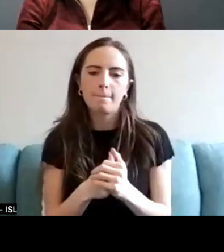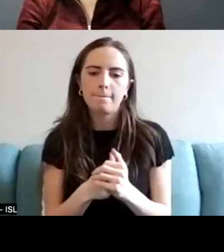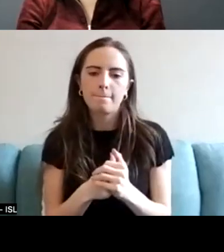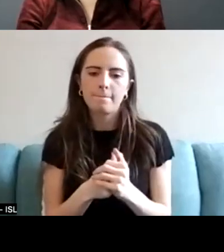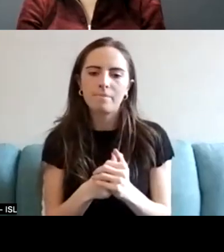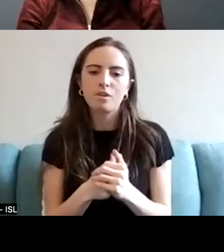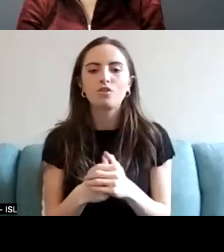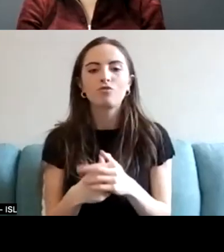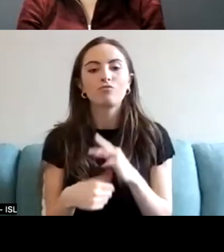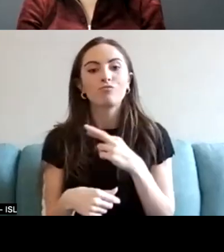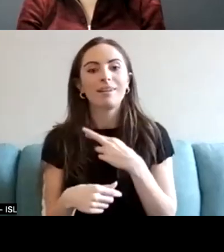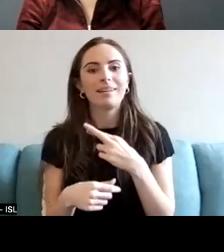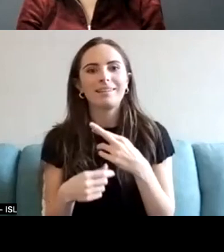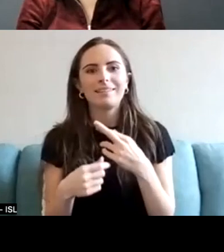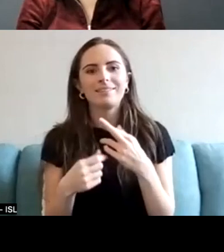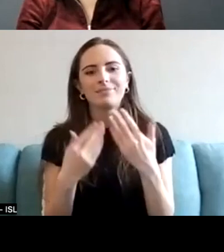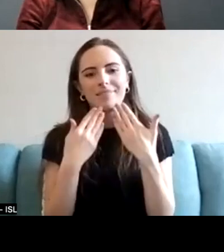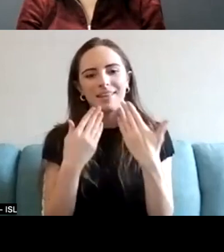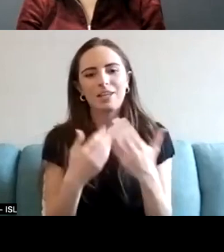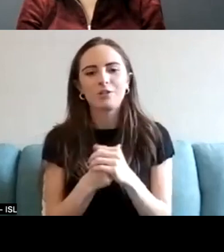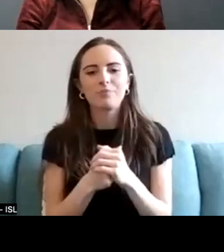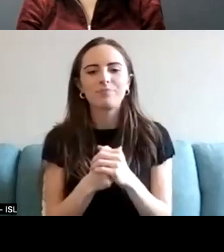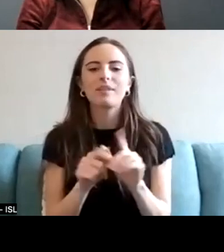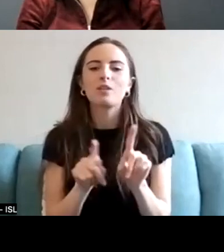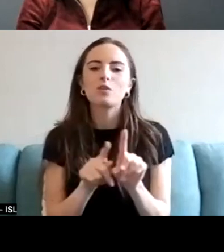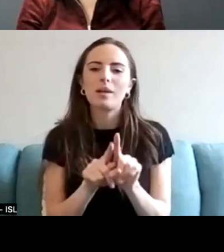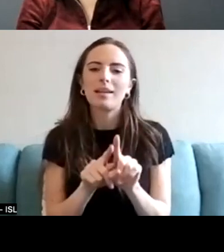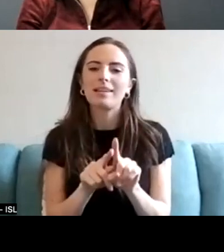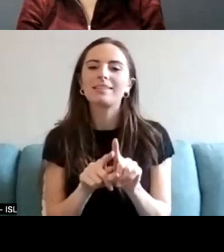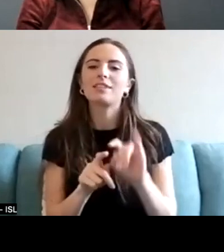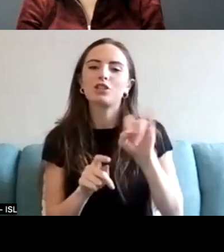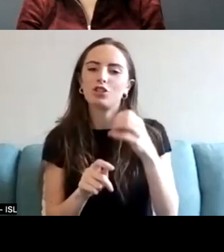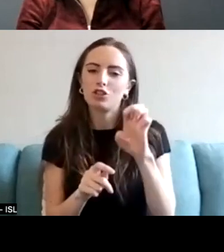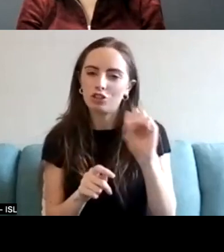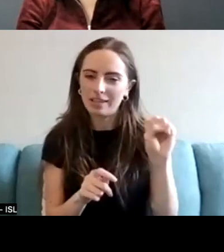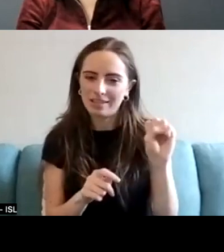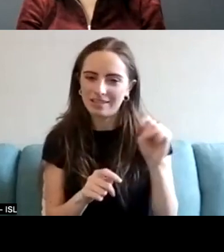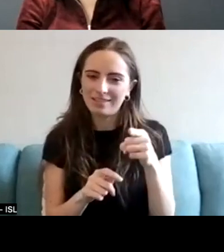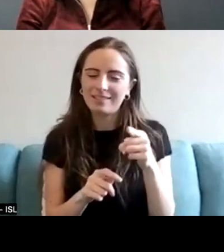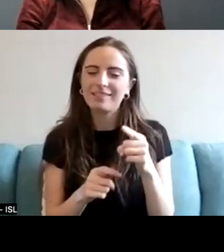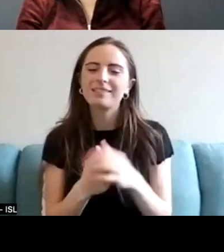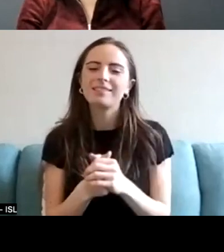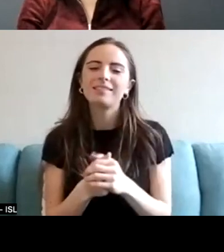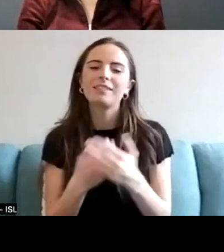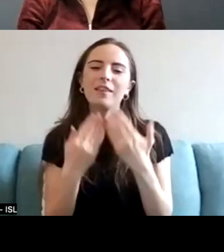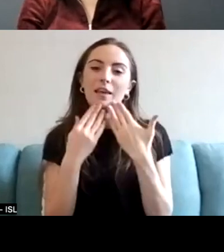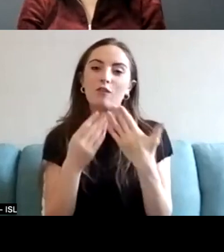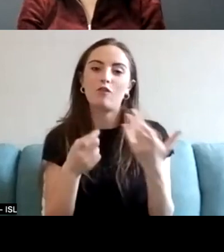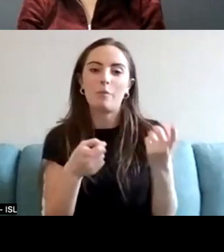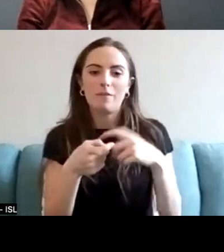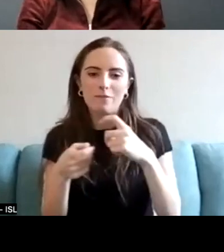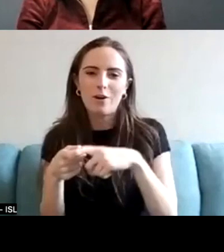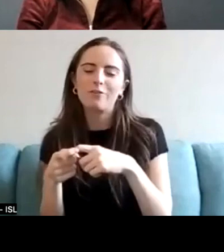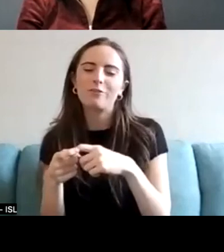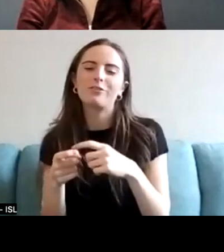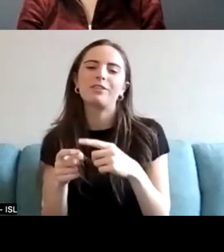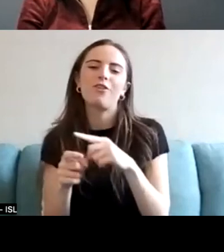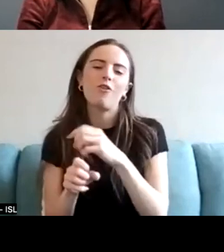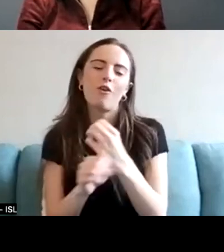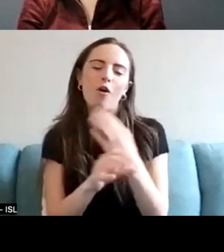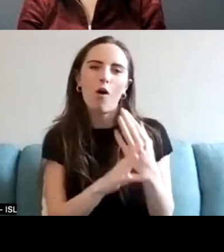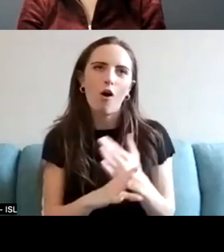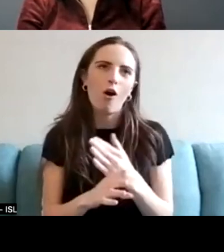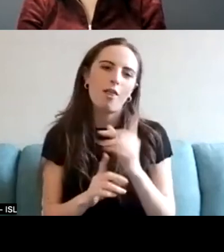really appreciate both your time. I just want to say a huge thank you to my colleague Jessica as well for engaging with this and for all of her advice around the